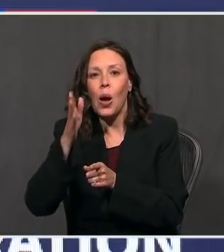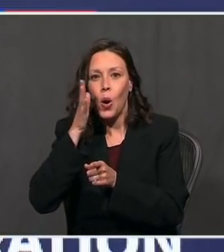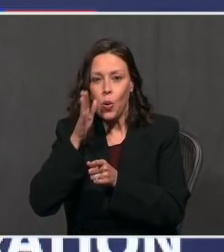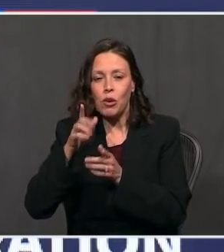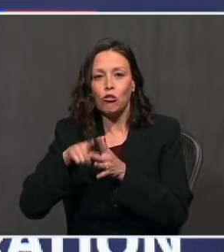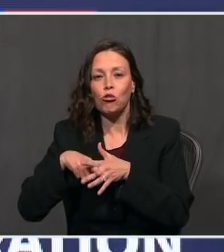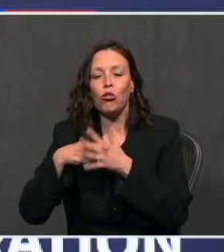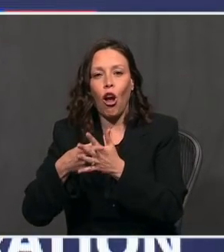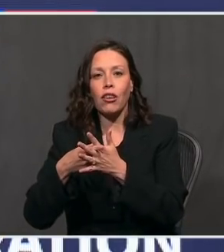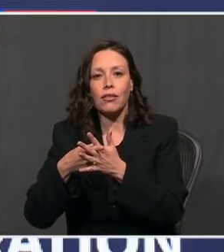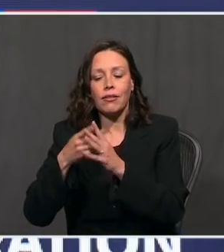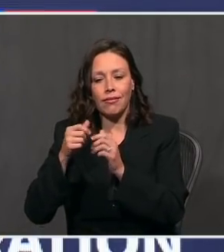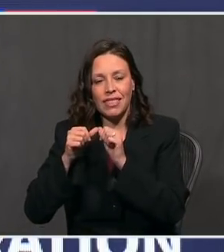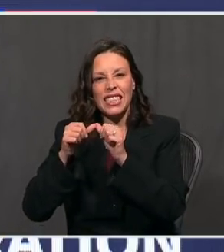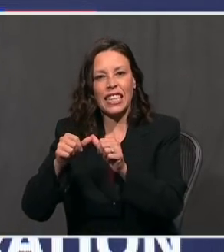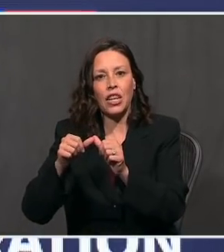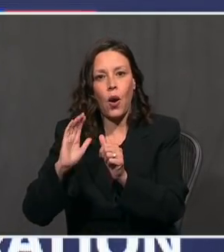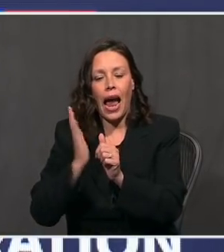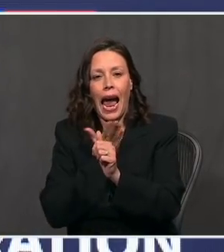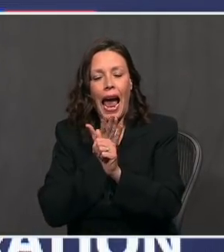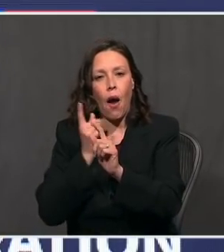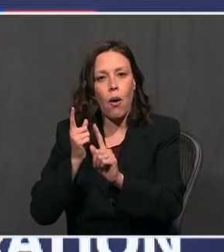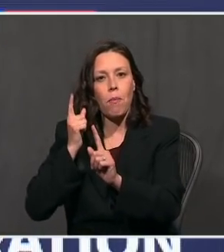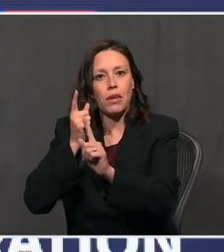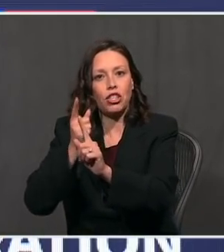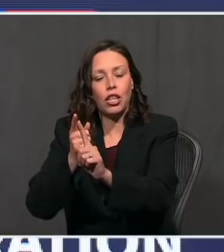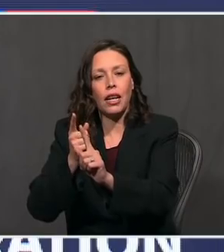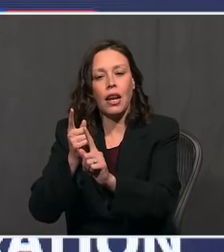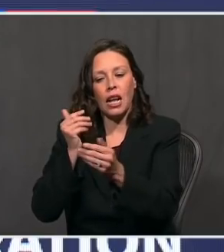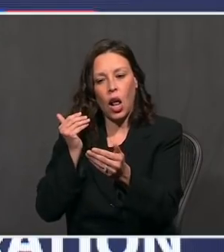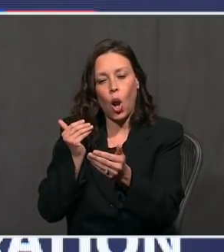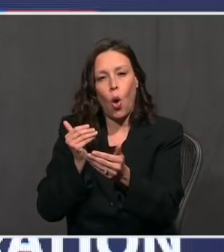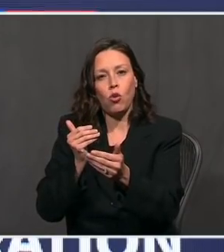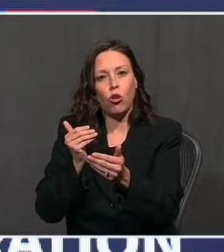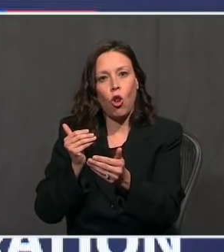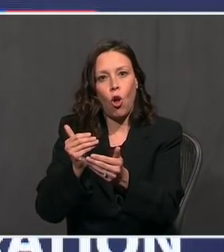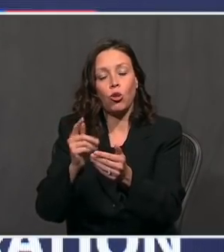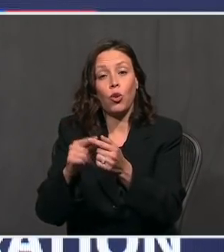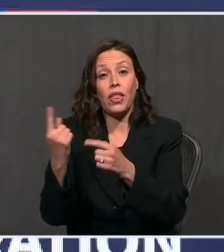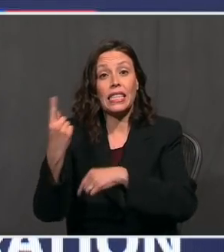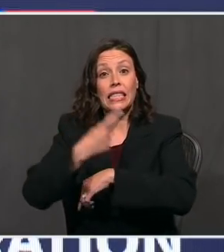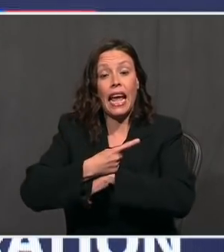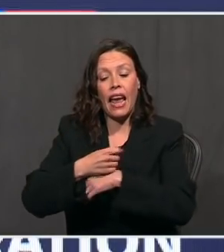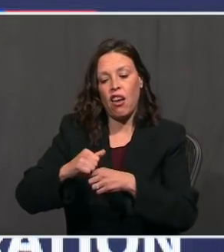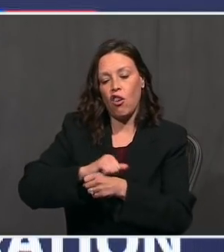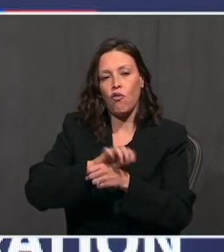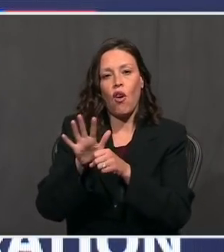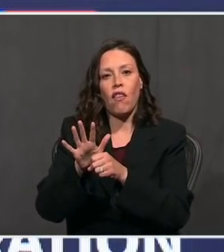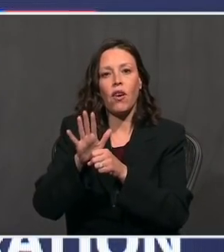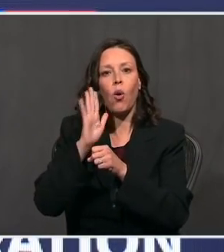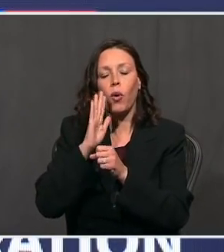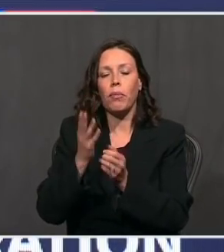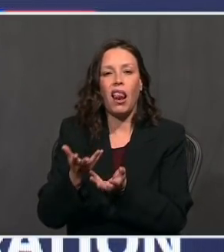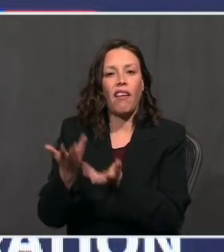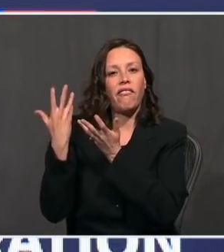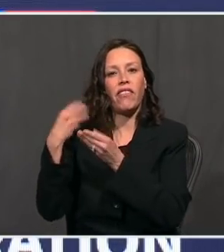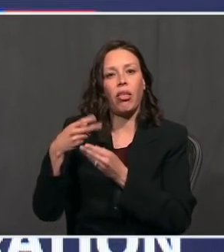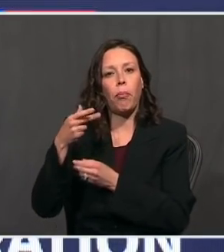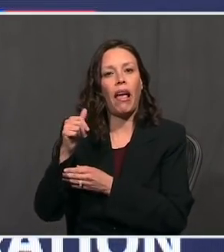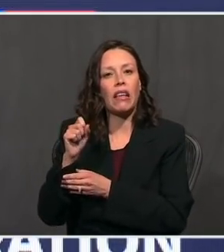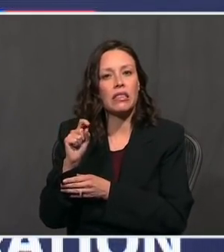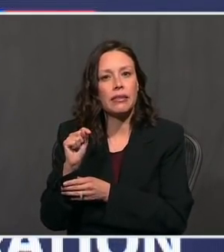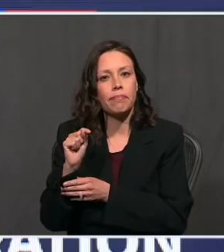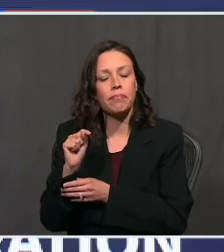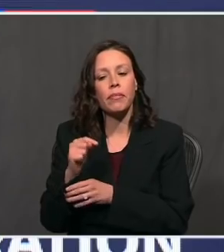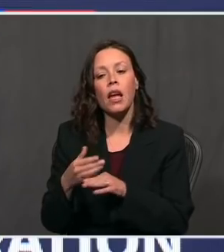out on will continue that mission apace and put us one day closer to the day we put the coronavirus in the past. But before